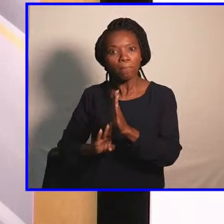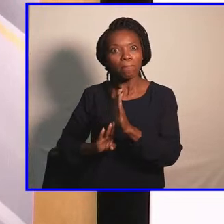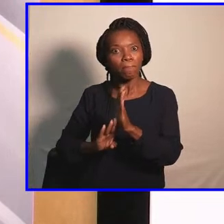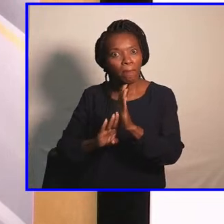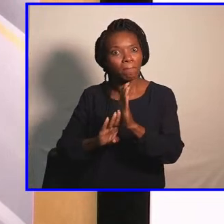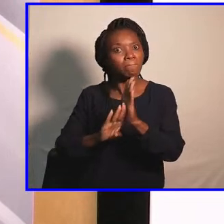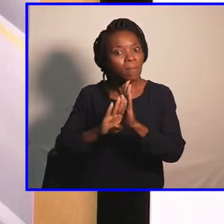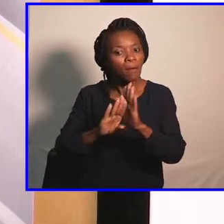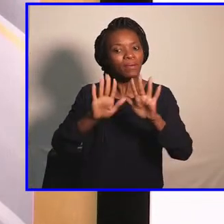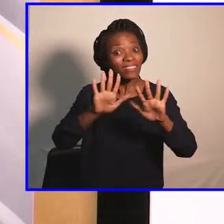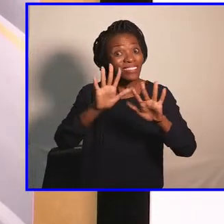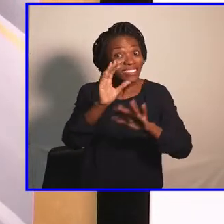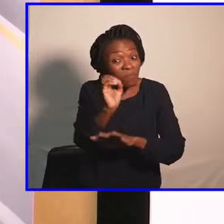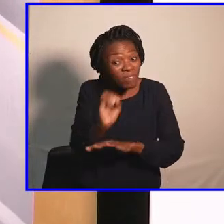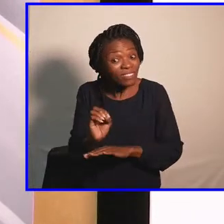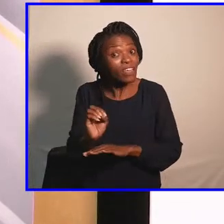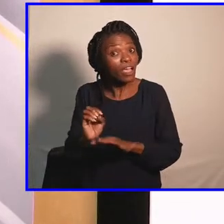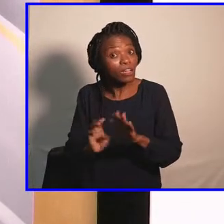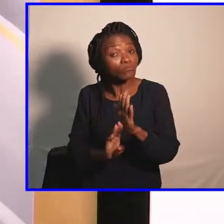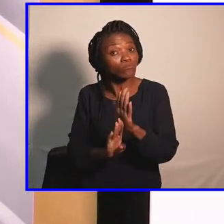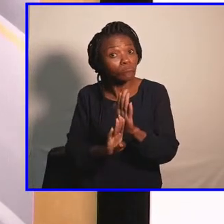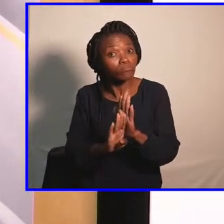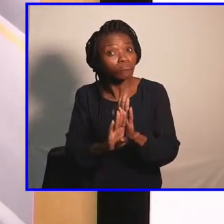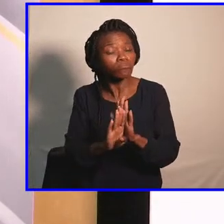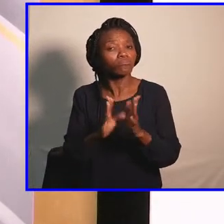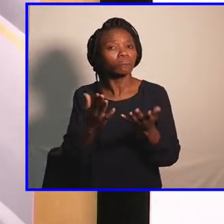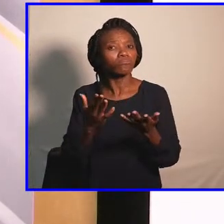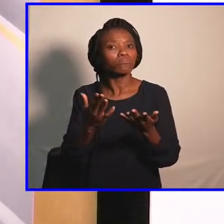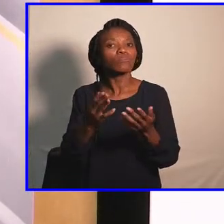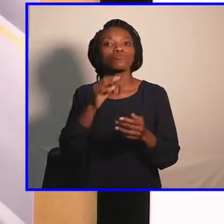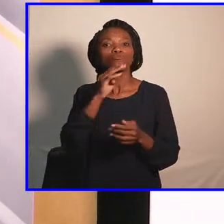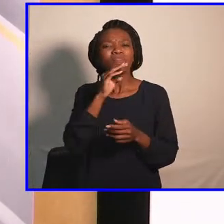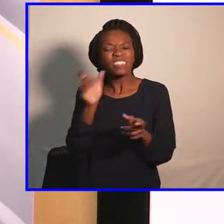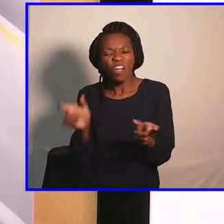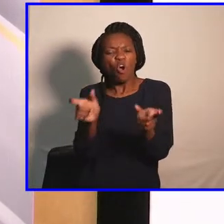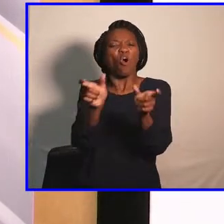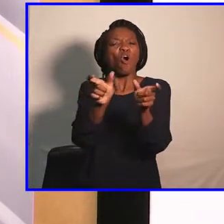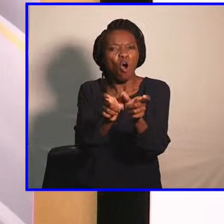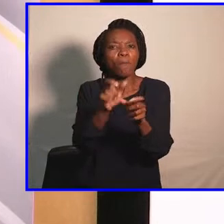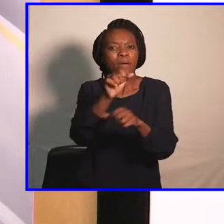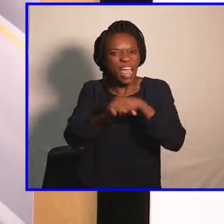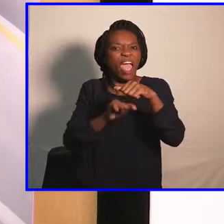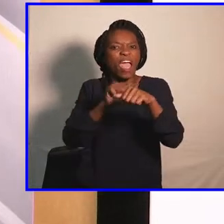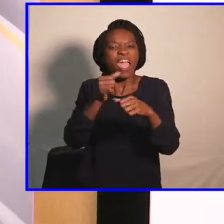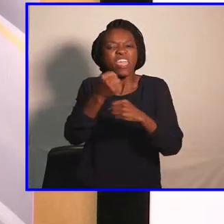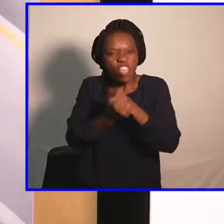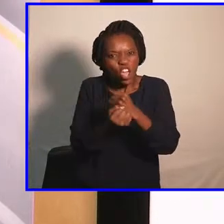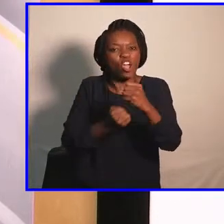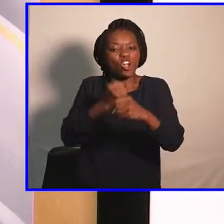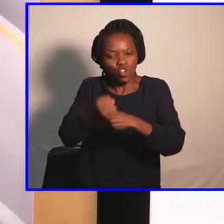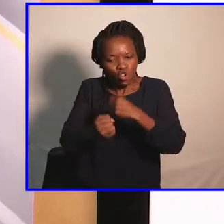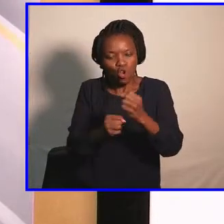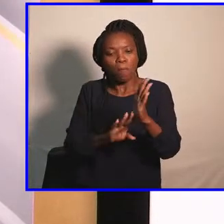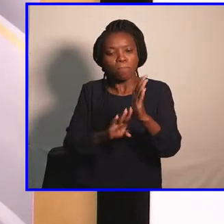10% on a compound annual growth basis.